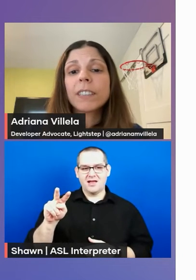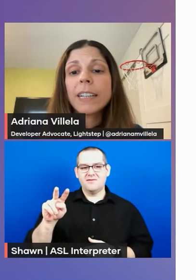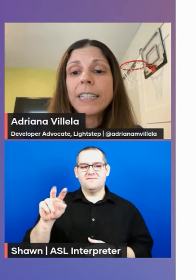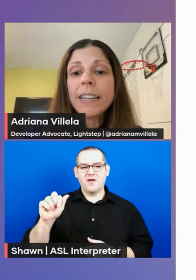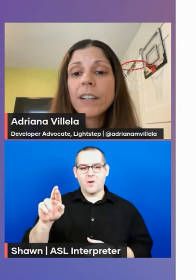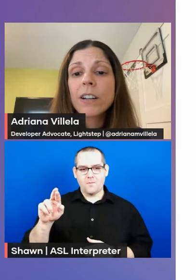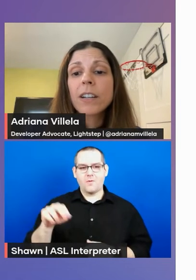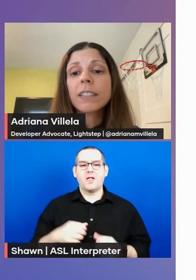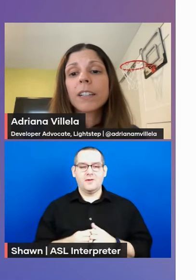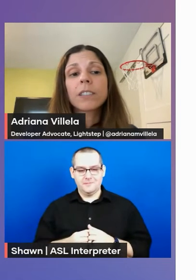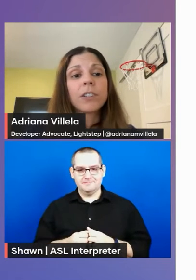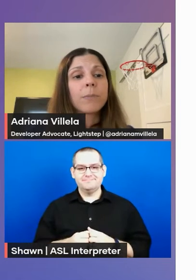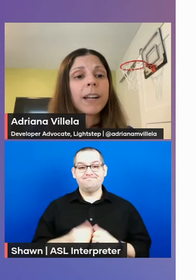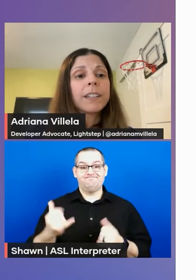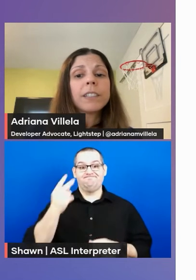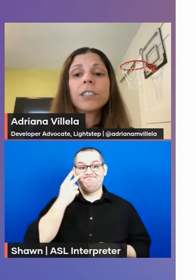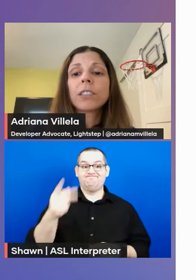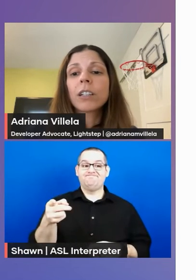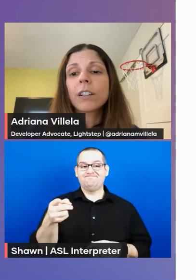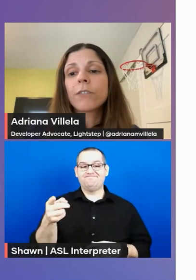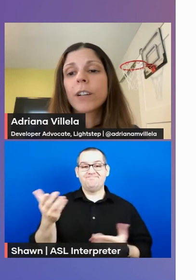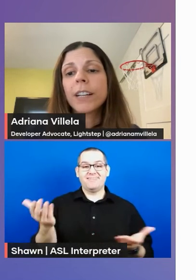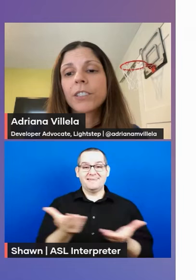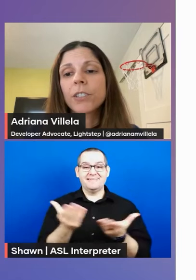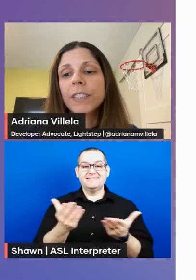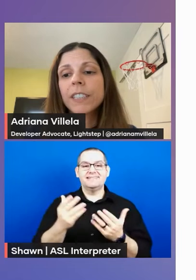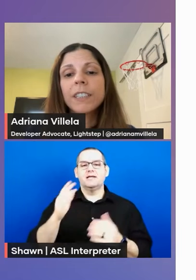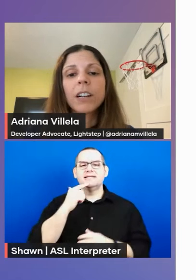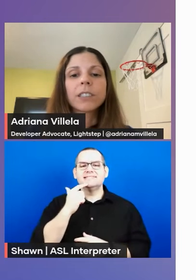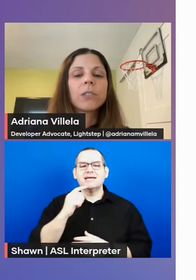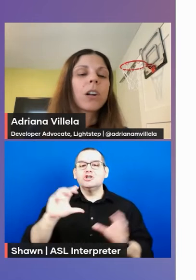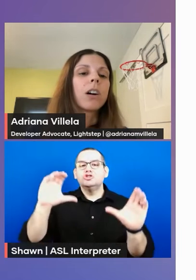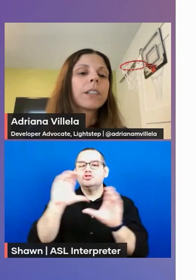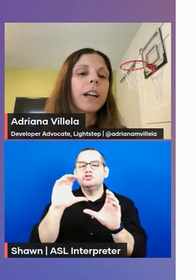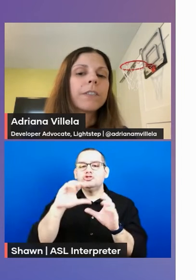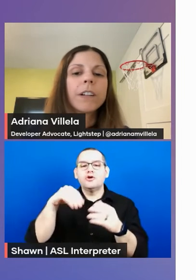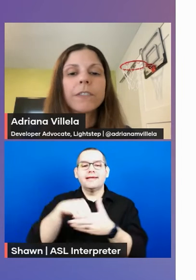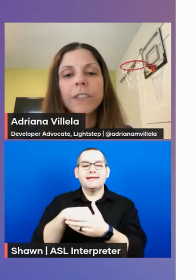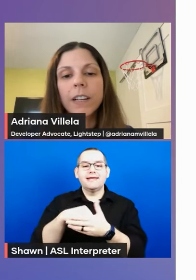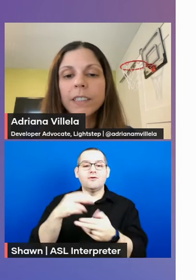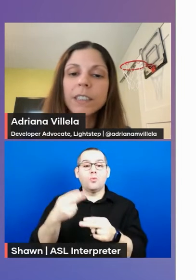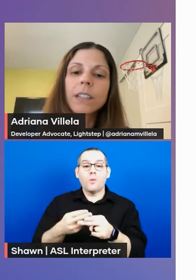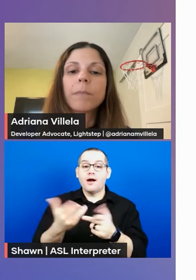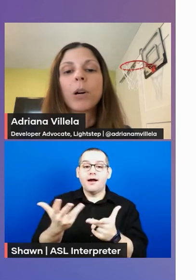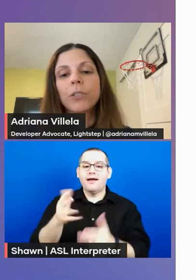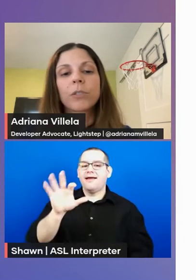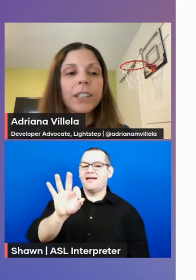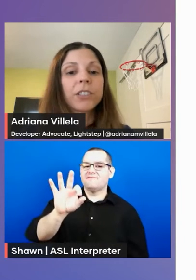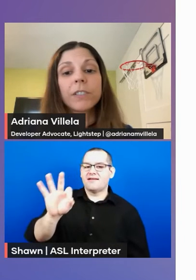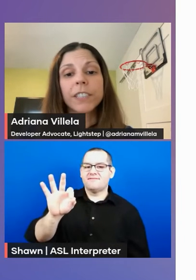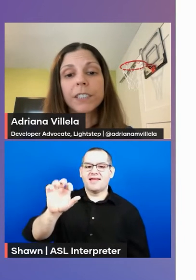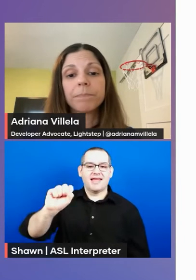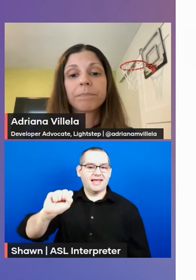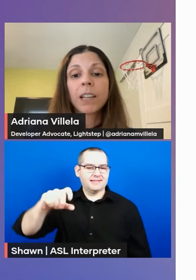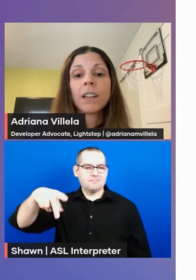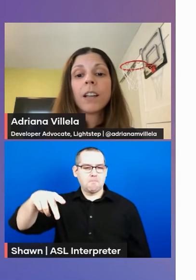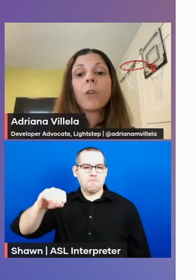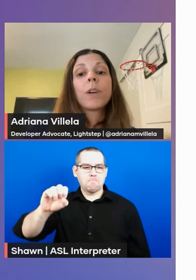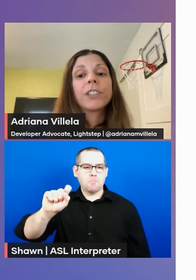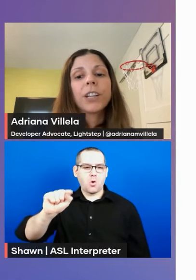Now, this line here tells Nomad to look for a service in Consul called FFS Postgres